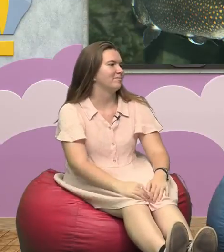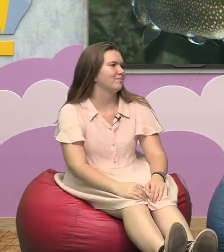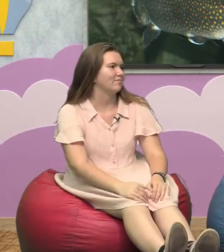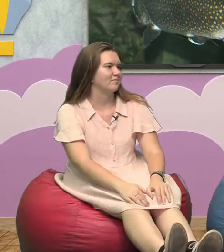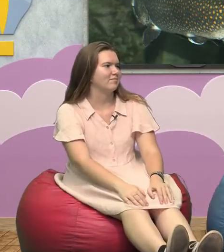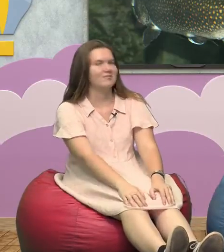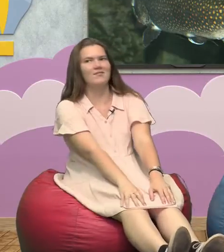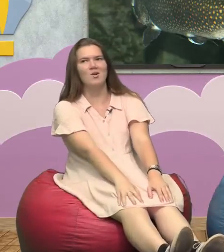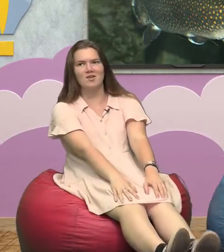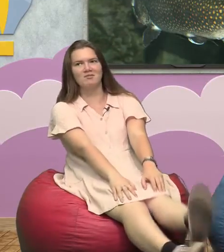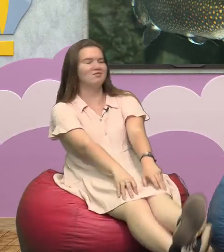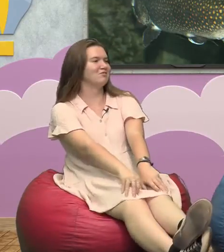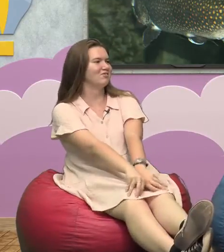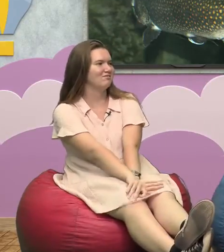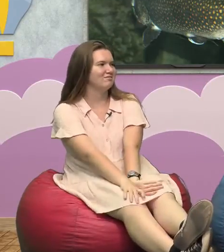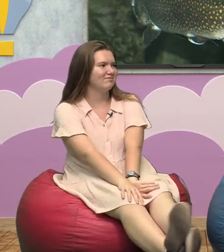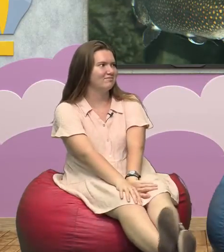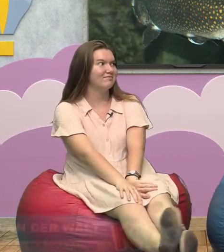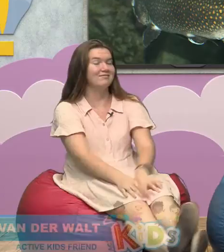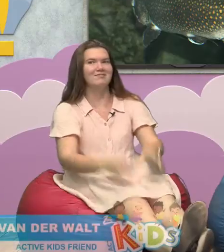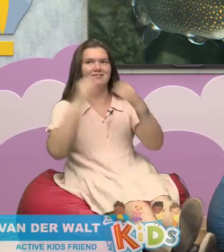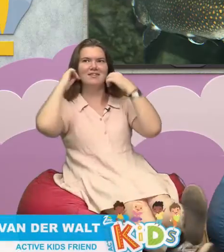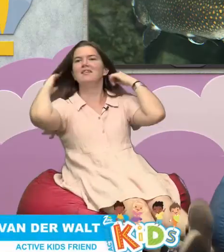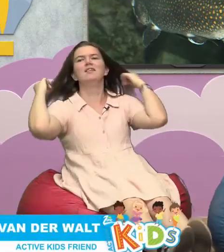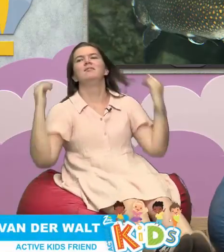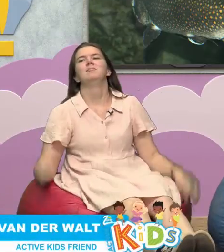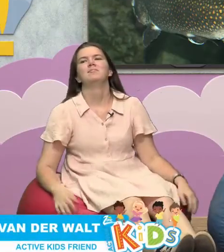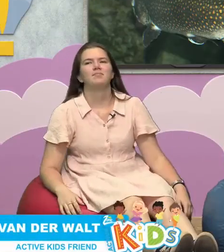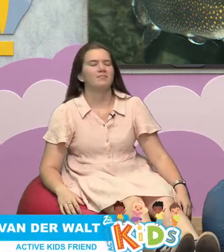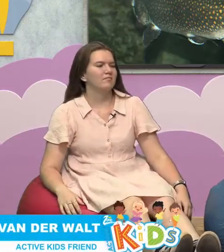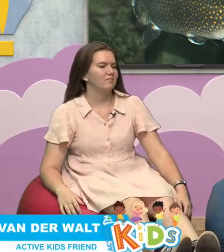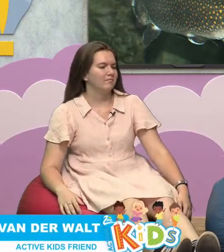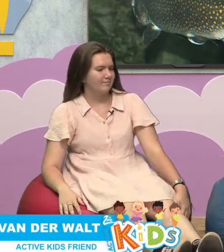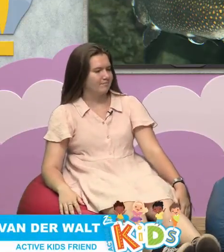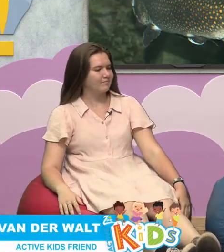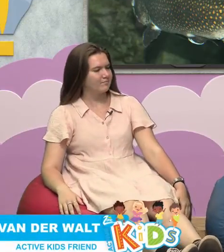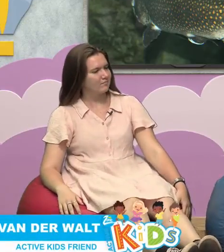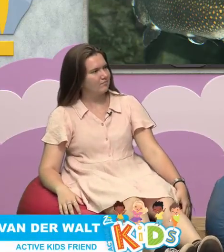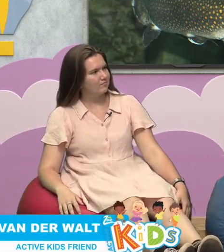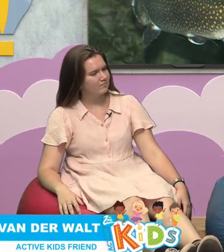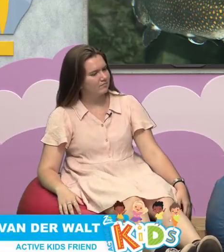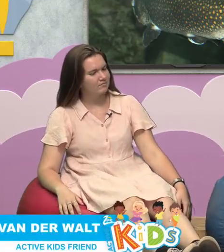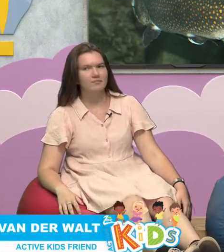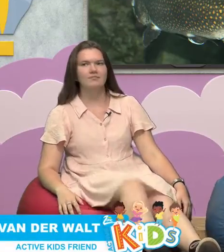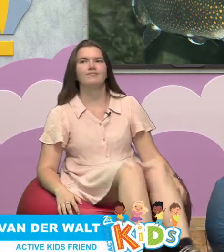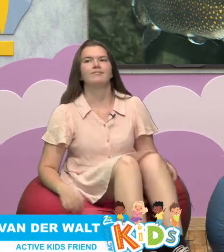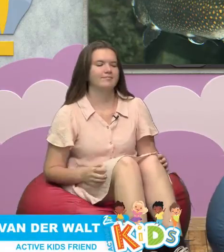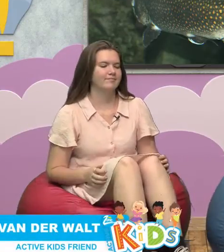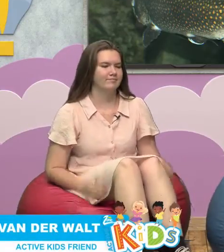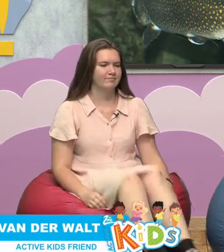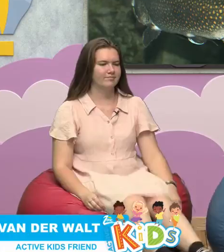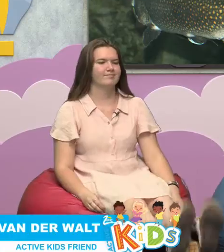go. Now you're rejuvenated. Hope with so. Lots of energy. Okay, so the first exercise we're going to do is stay seated like this.